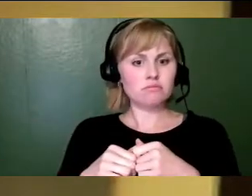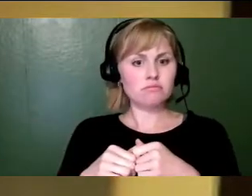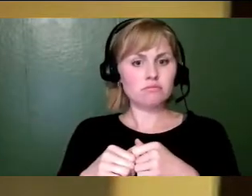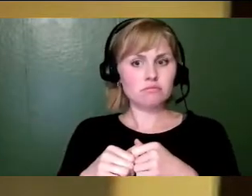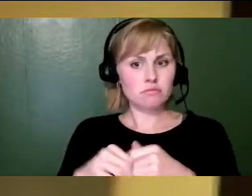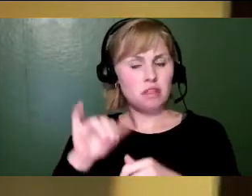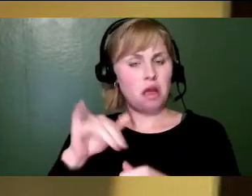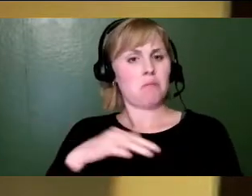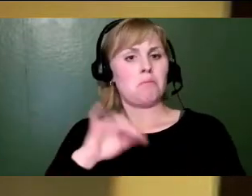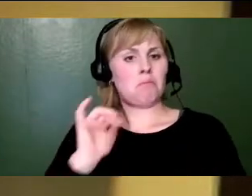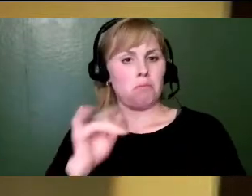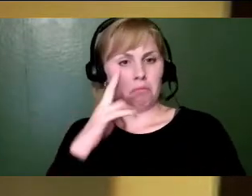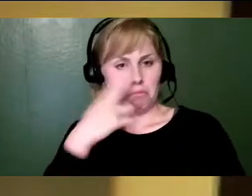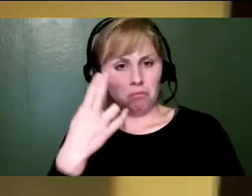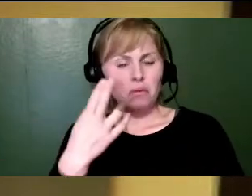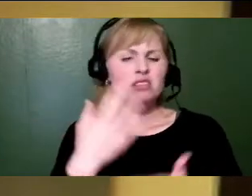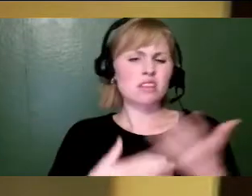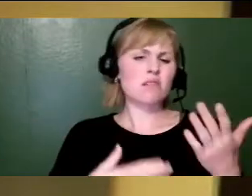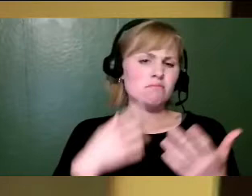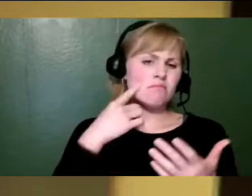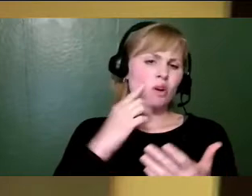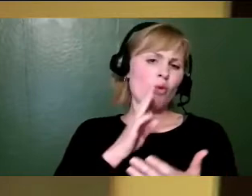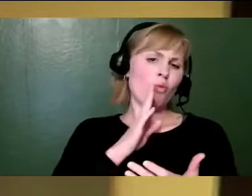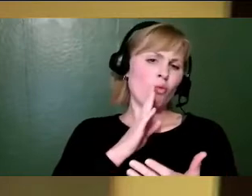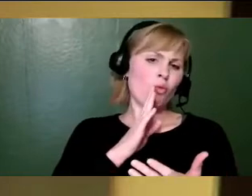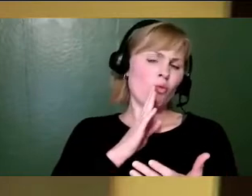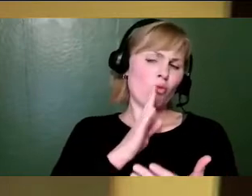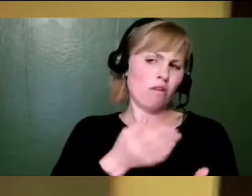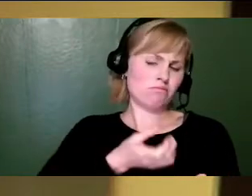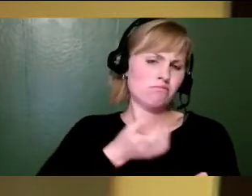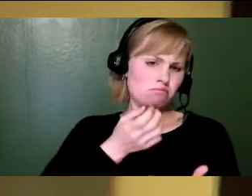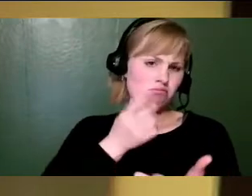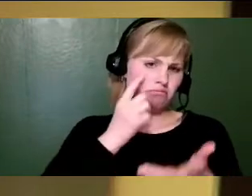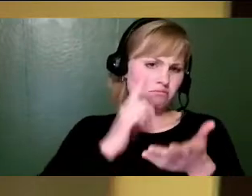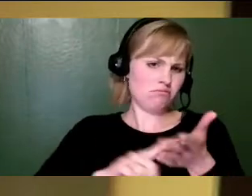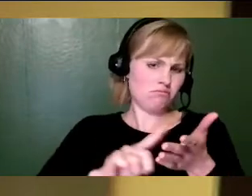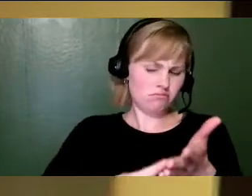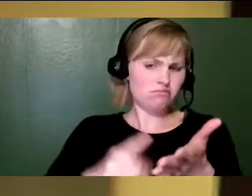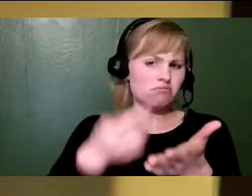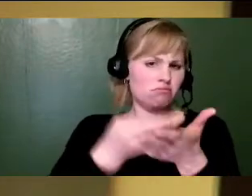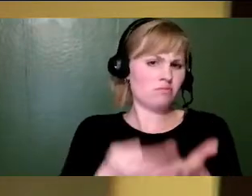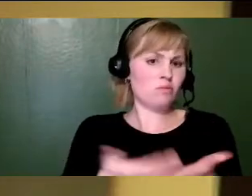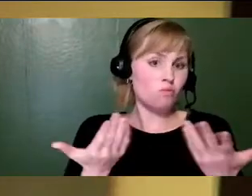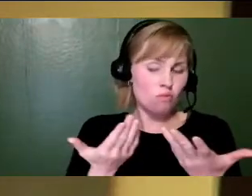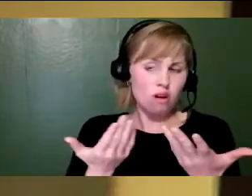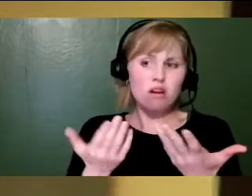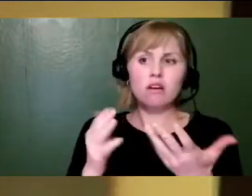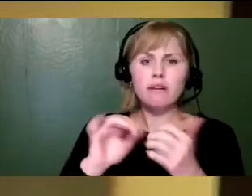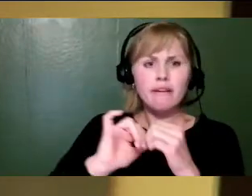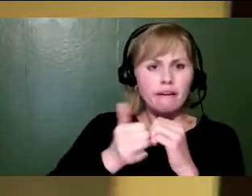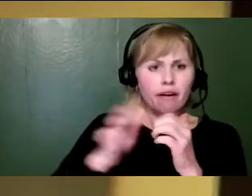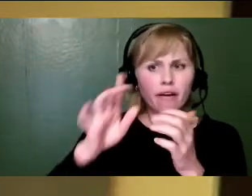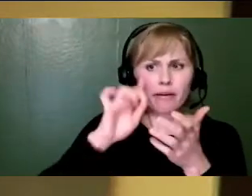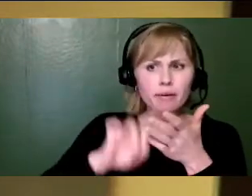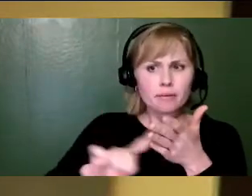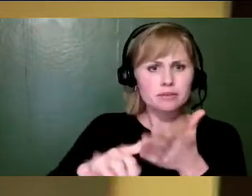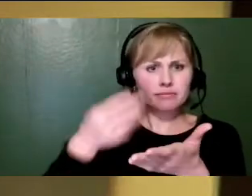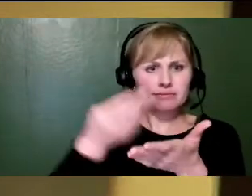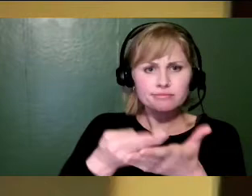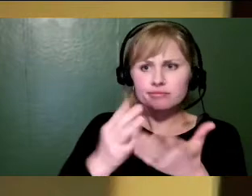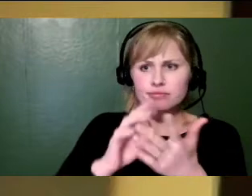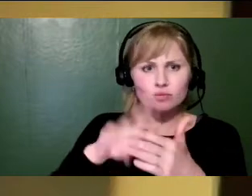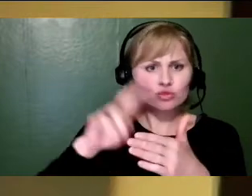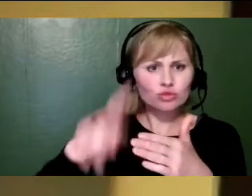different opinions on the reasonable scope of document disclosure. One interesting finding about professional development is that